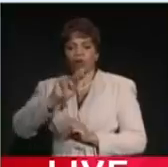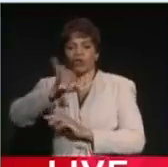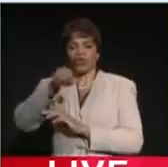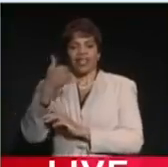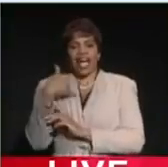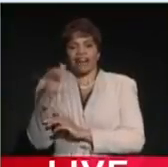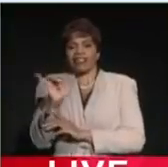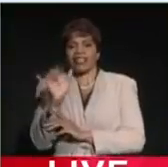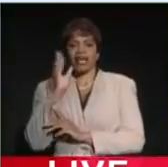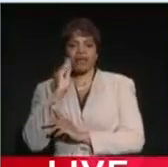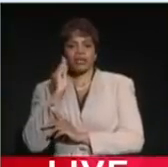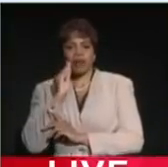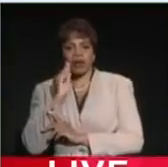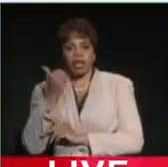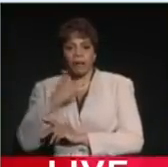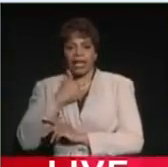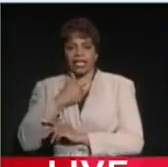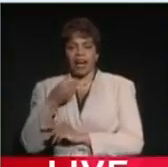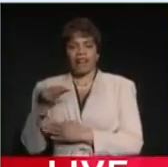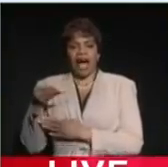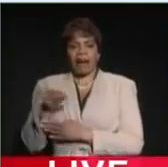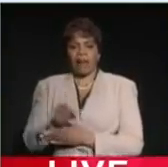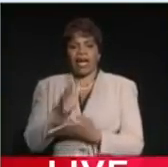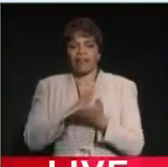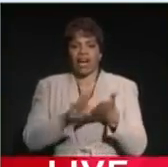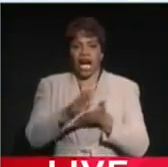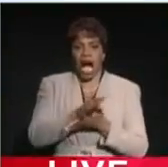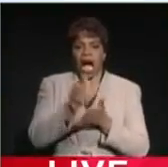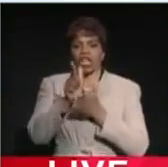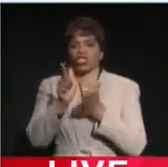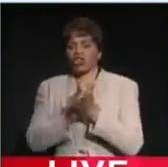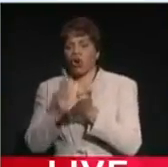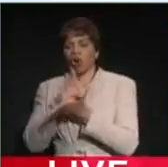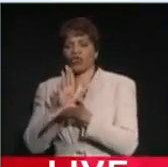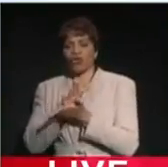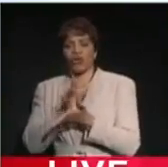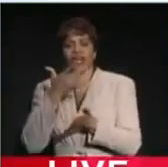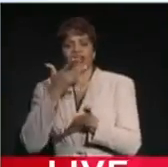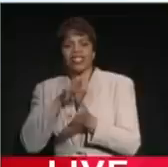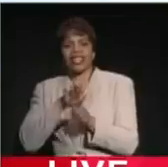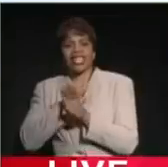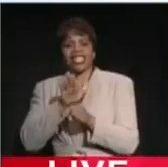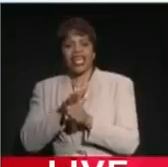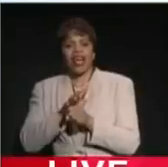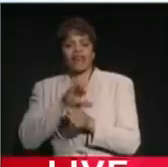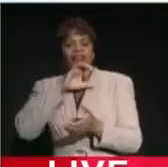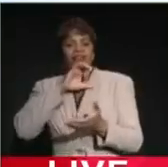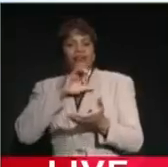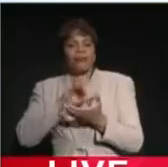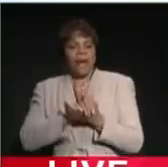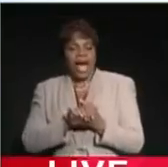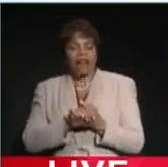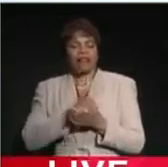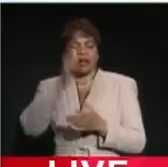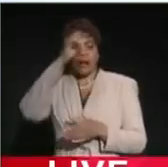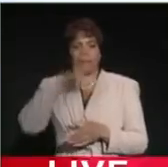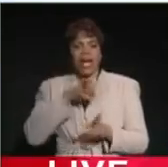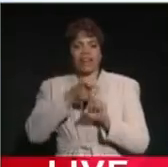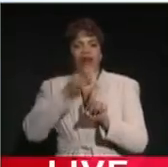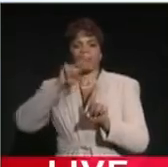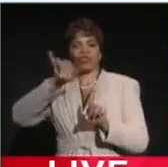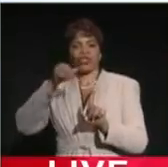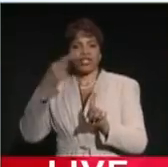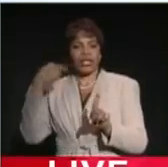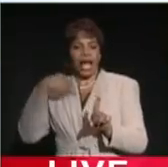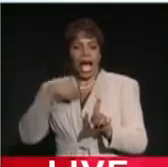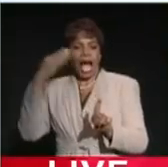I put myself through college, I put myself through law school, and I was lucky enough to marry a guy from Jersey where I knew I wanted to